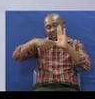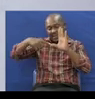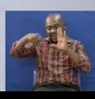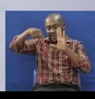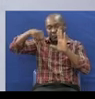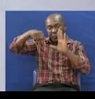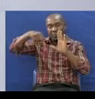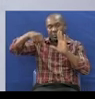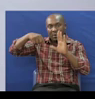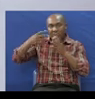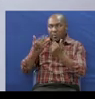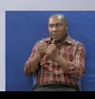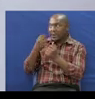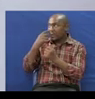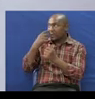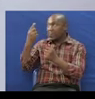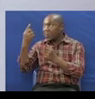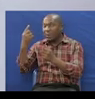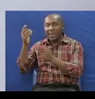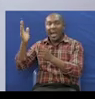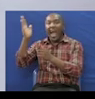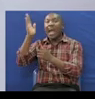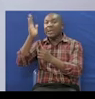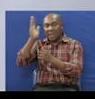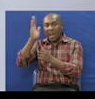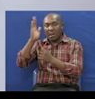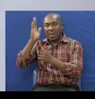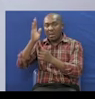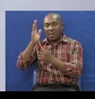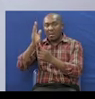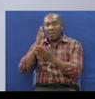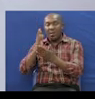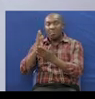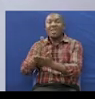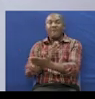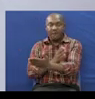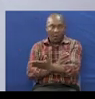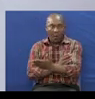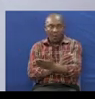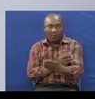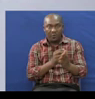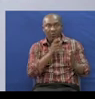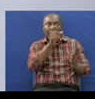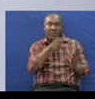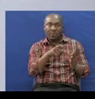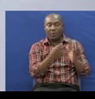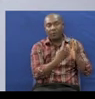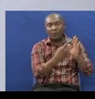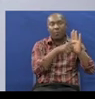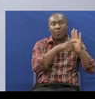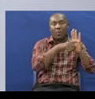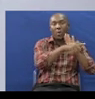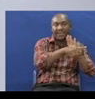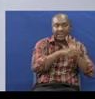corner will experience sunrise earlier than those people who are behind here. And those